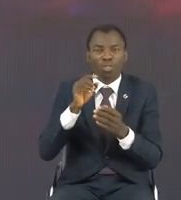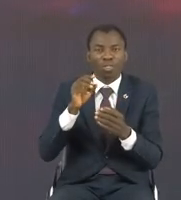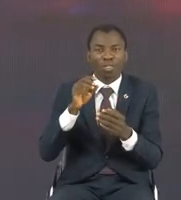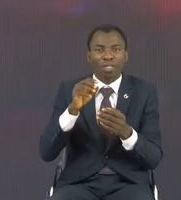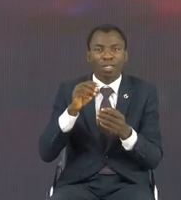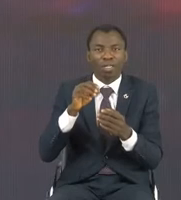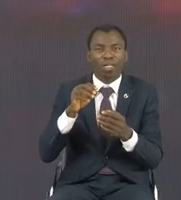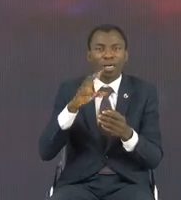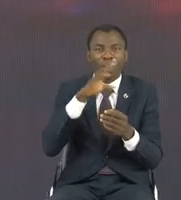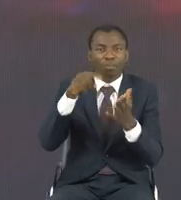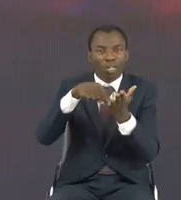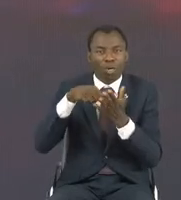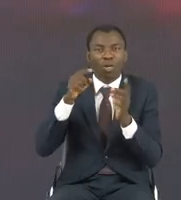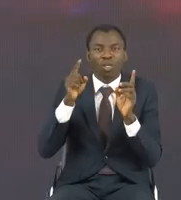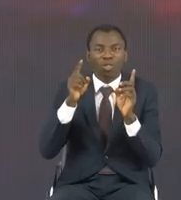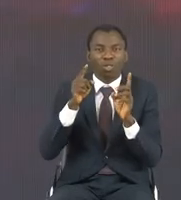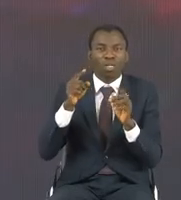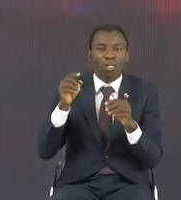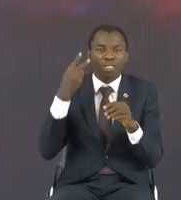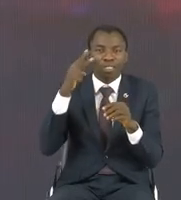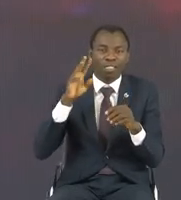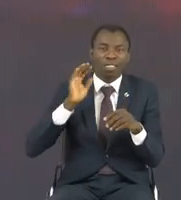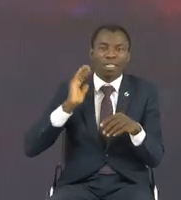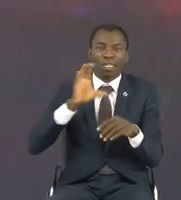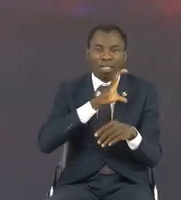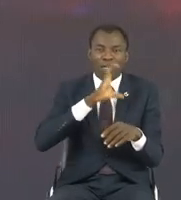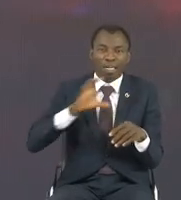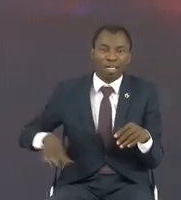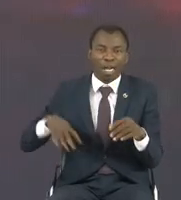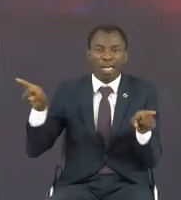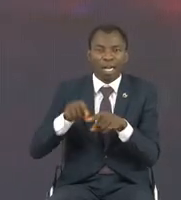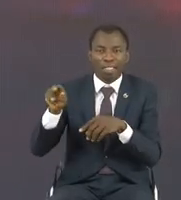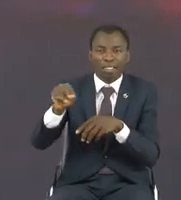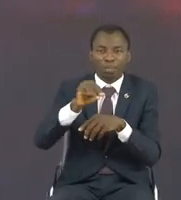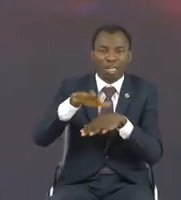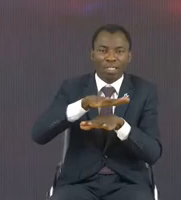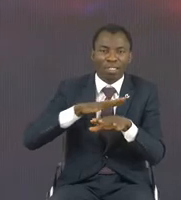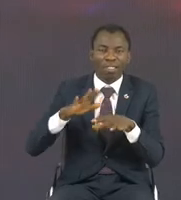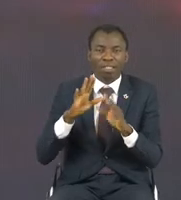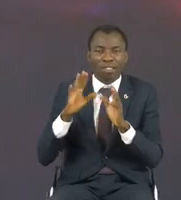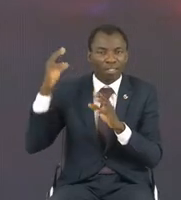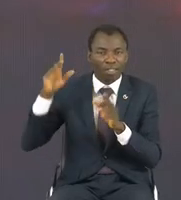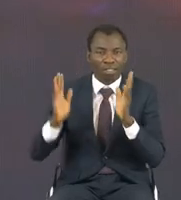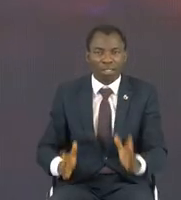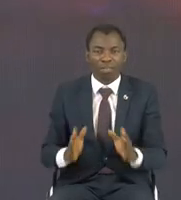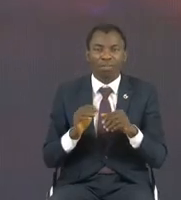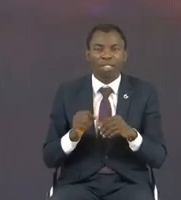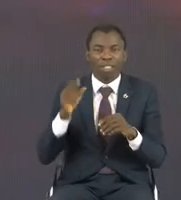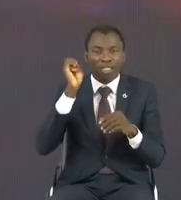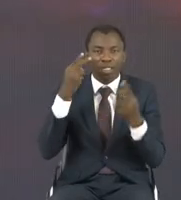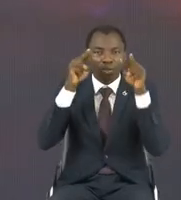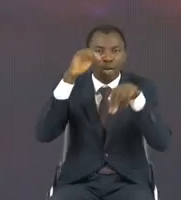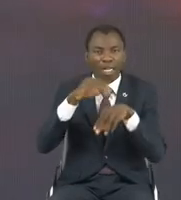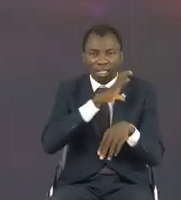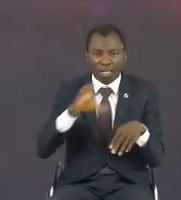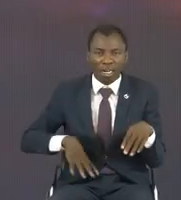master. He looks at Christ, the Savior. He looks at Christ, the